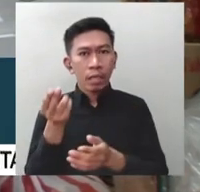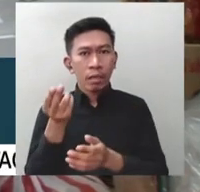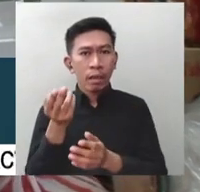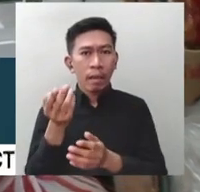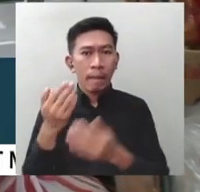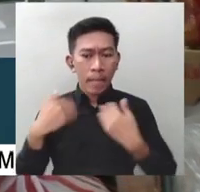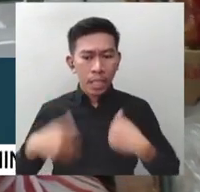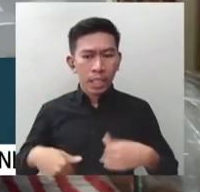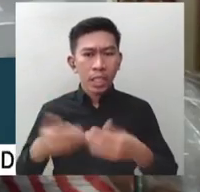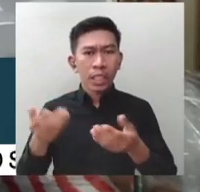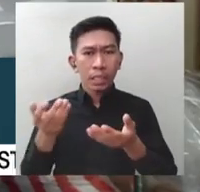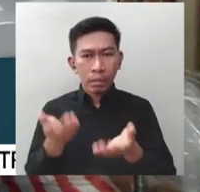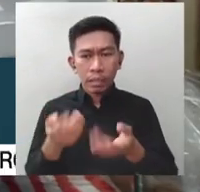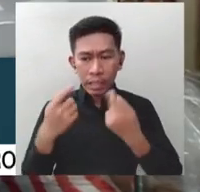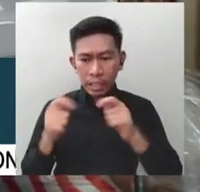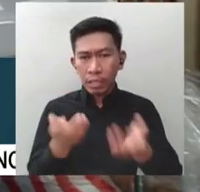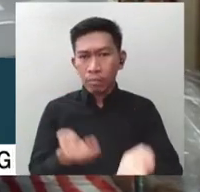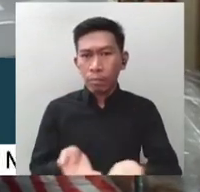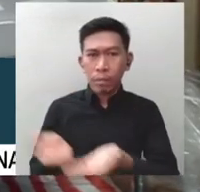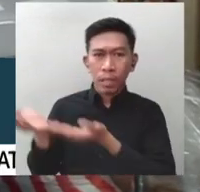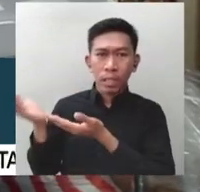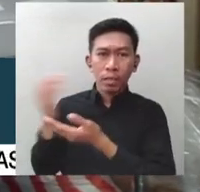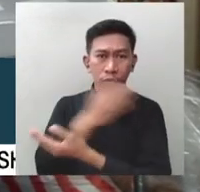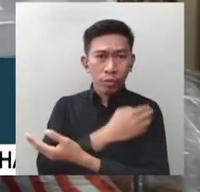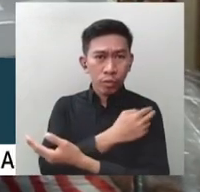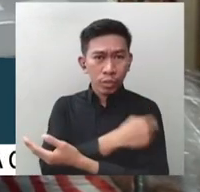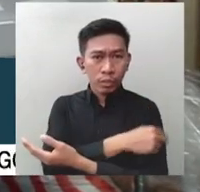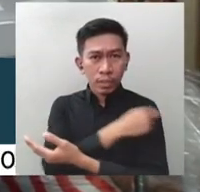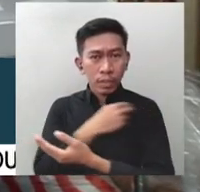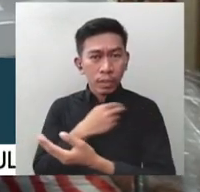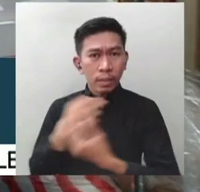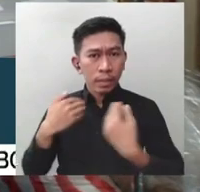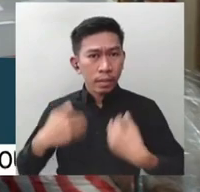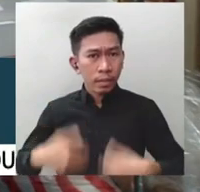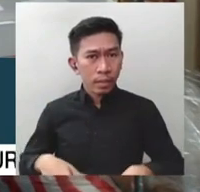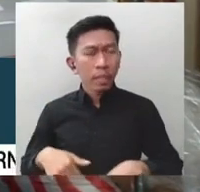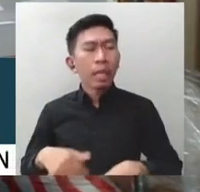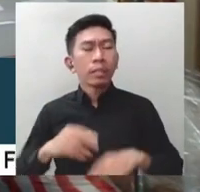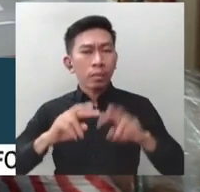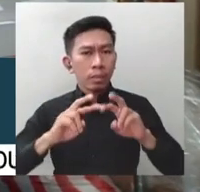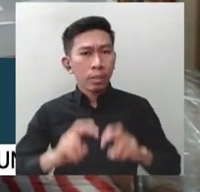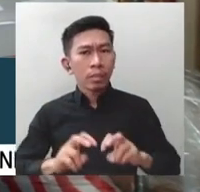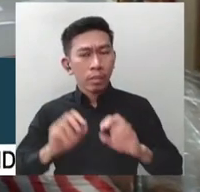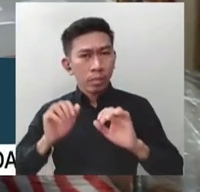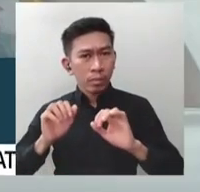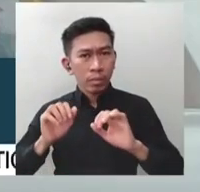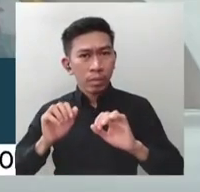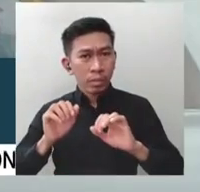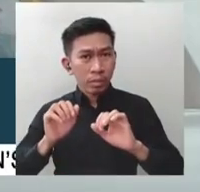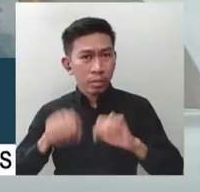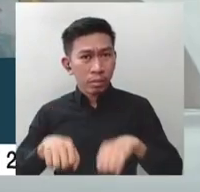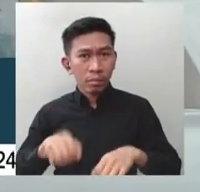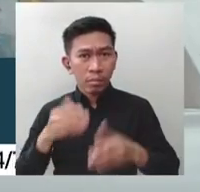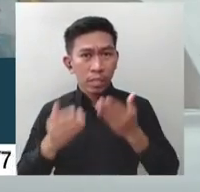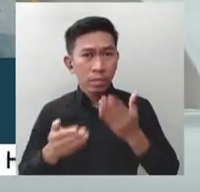make an effort to bring him to the hospital and to for possible so that he could at least make an